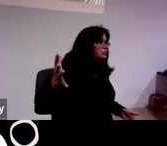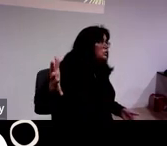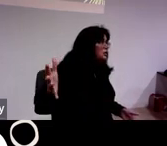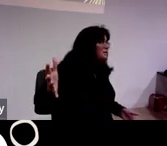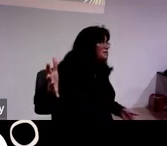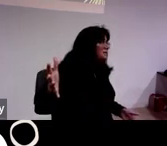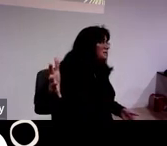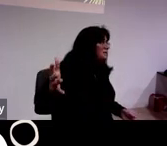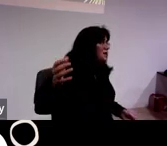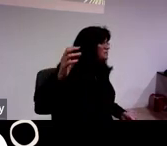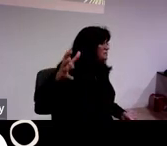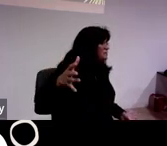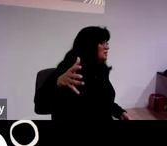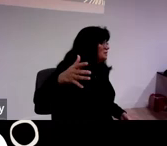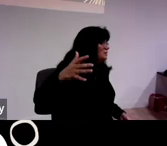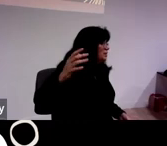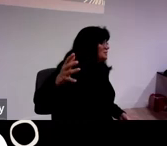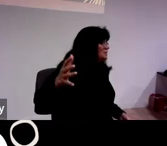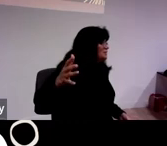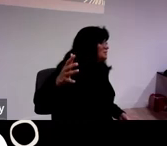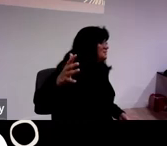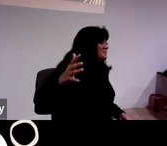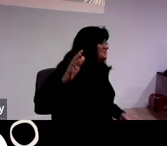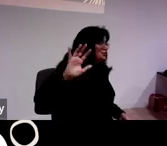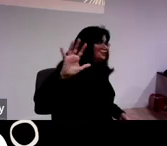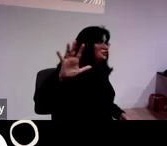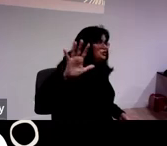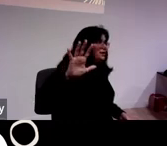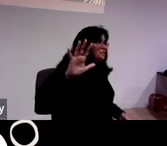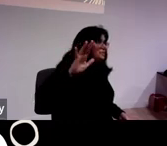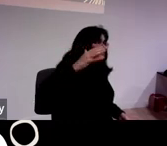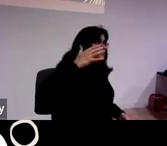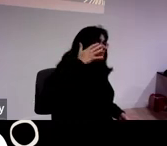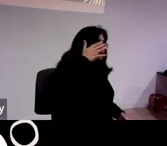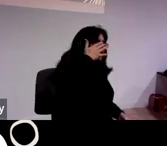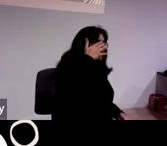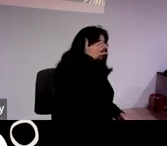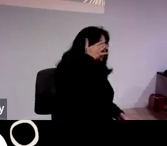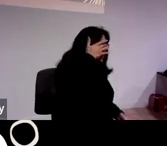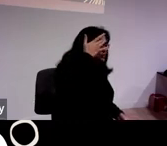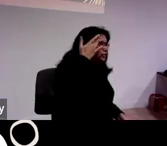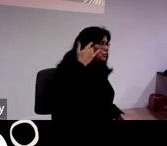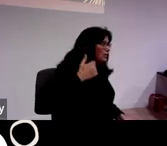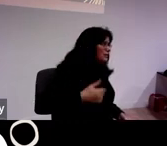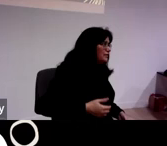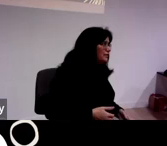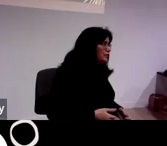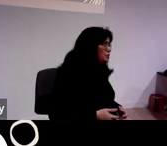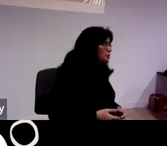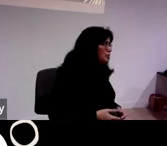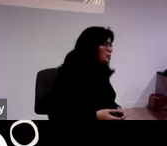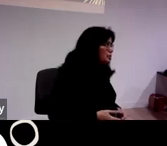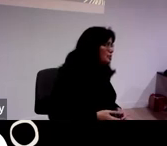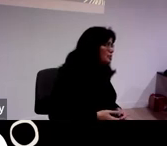peoples worldwide have similar practices. You know, the fish trap goes worldwide